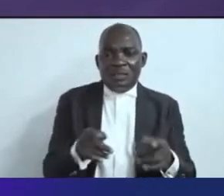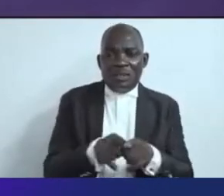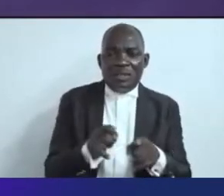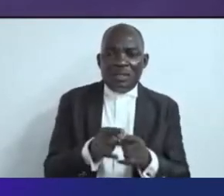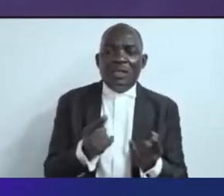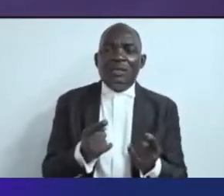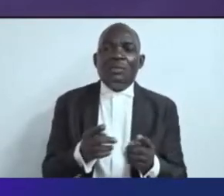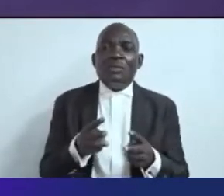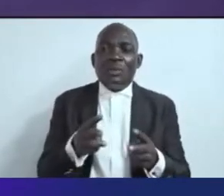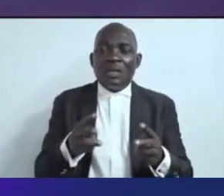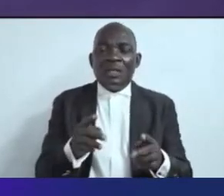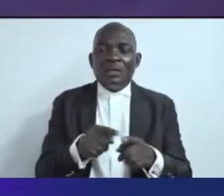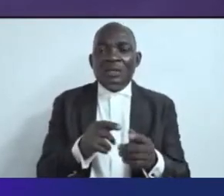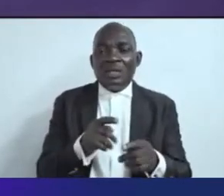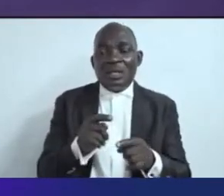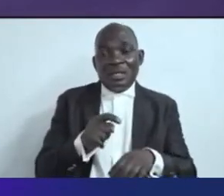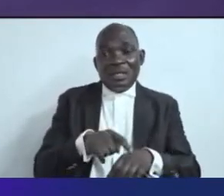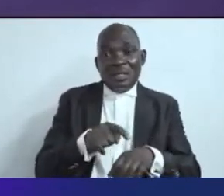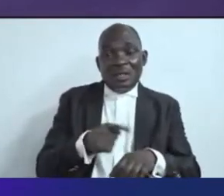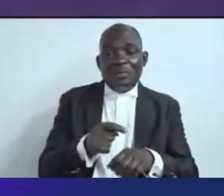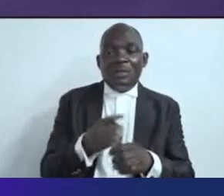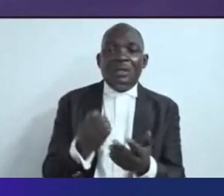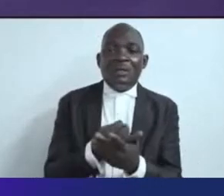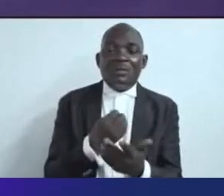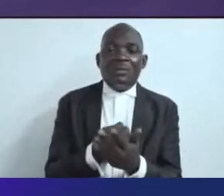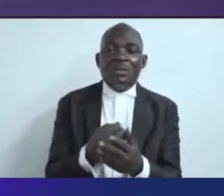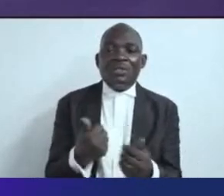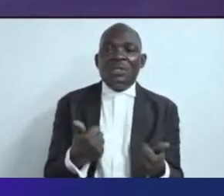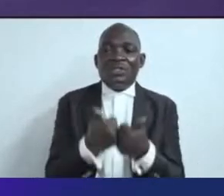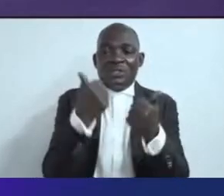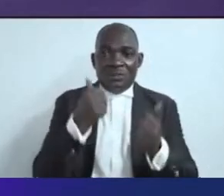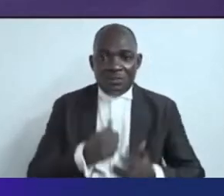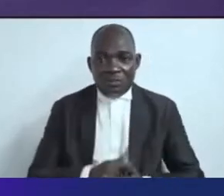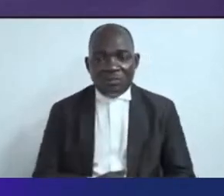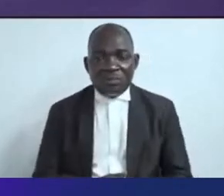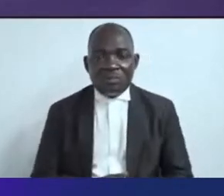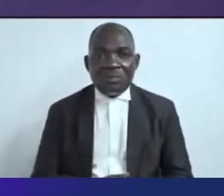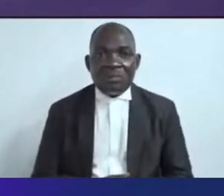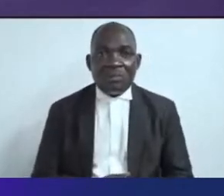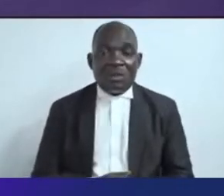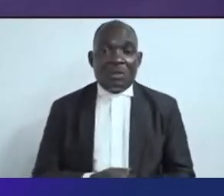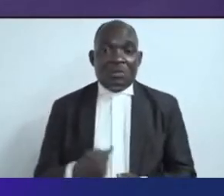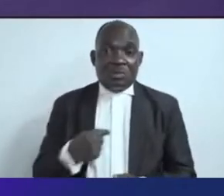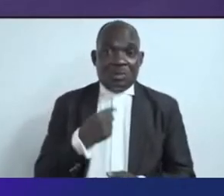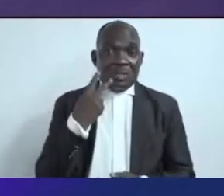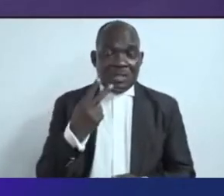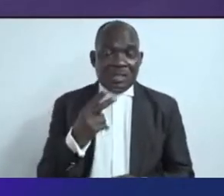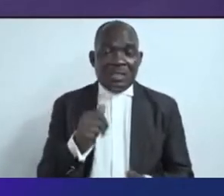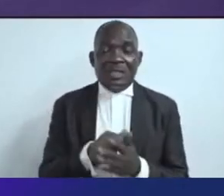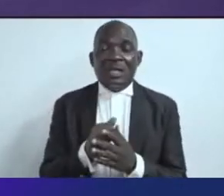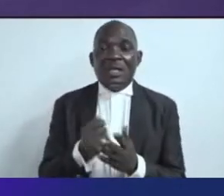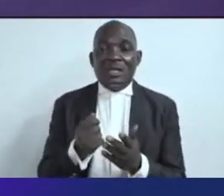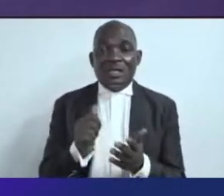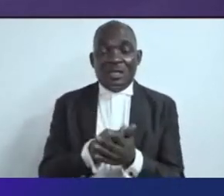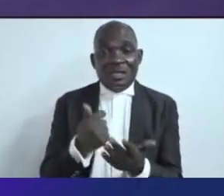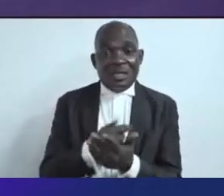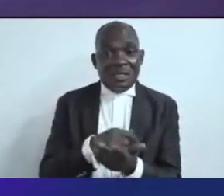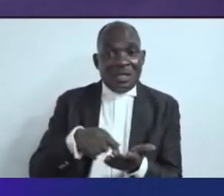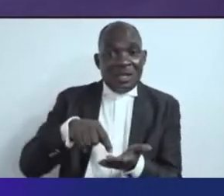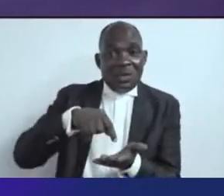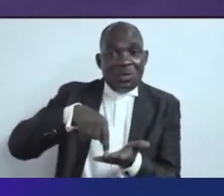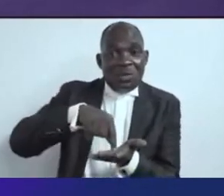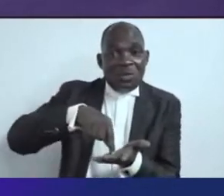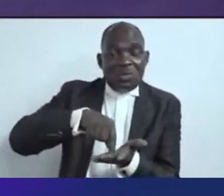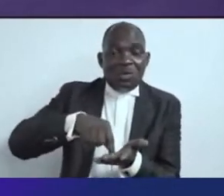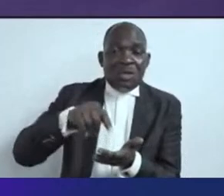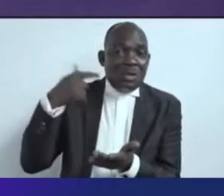hedge during periods of economic turbulence. We see the issuance of this Ghana